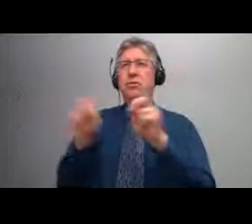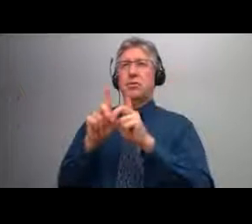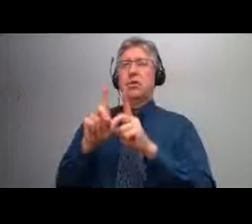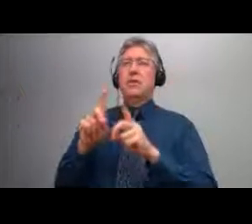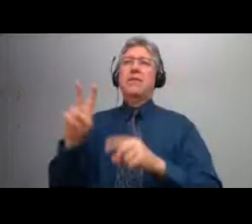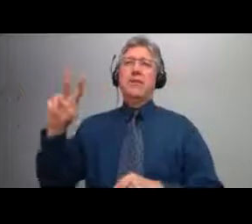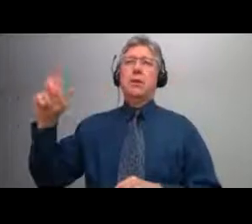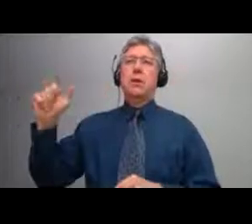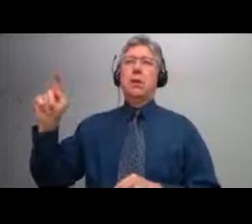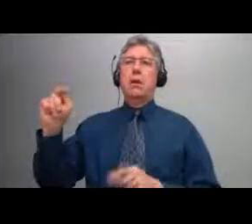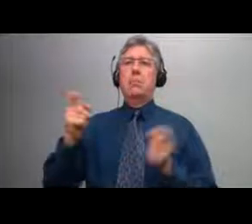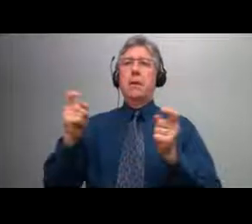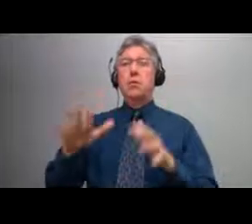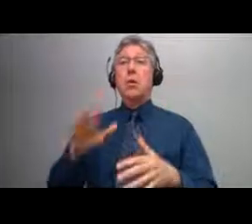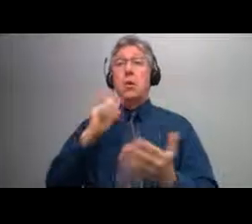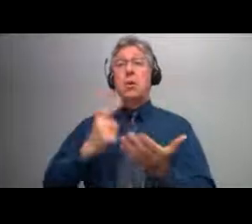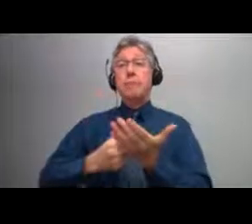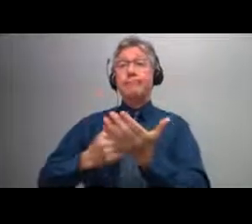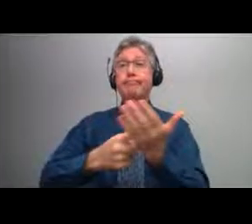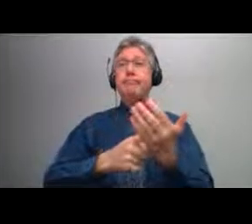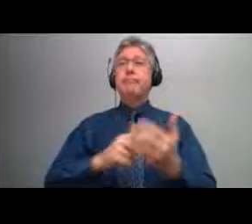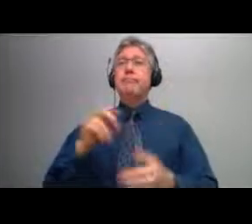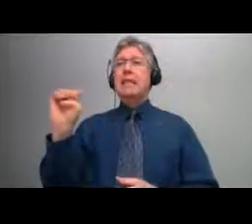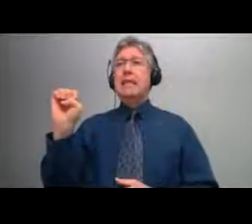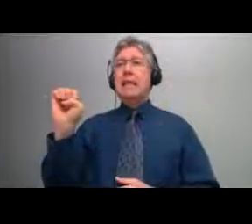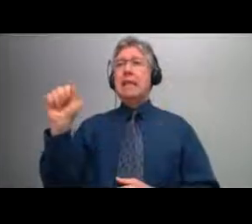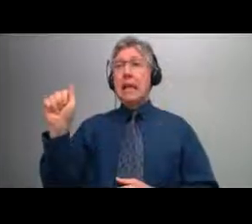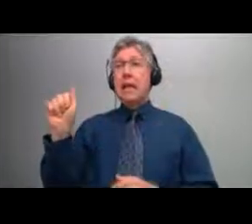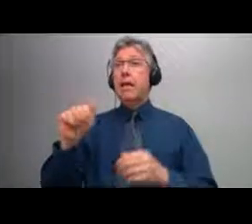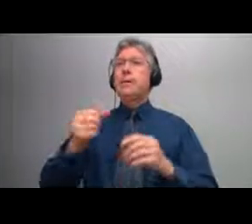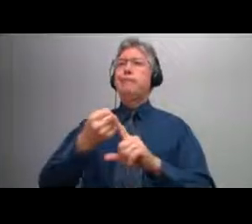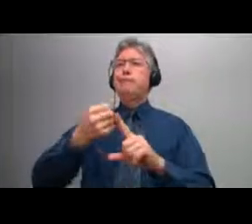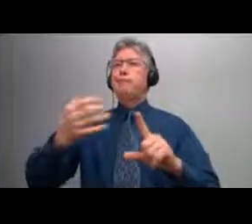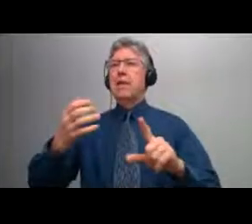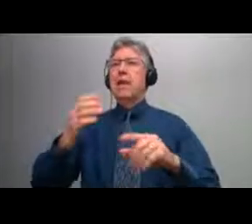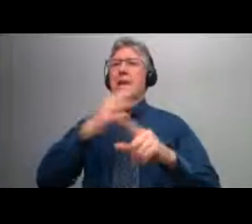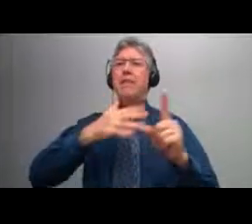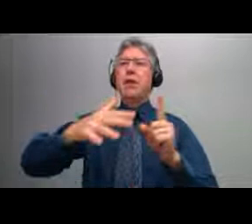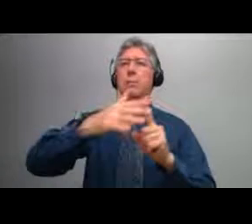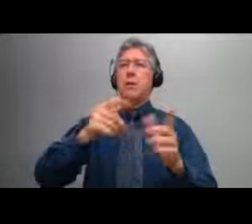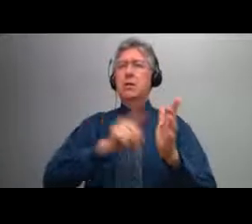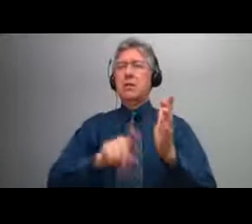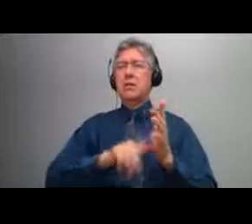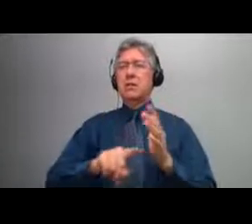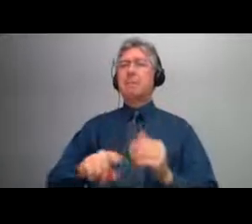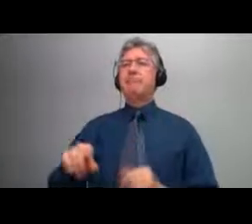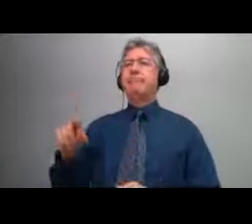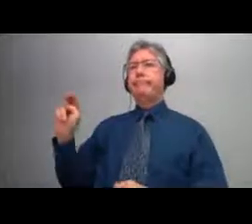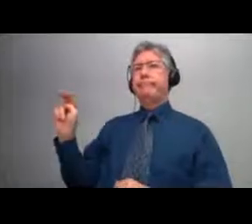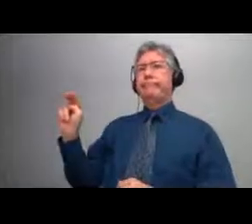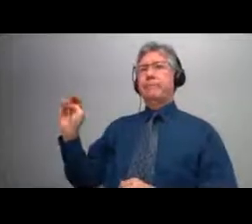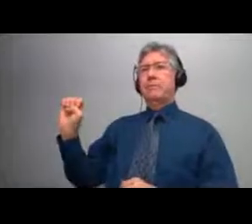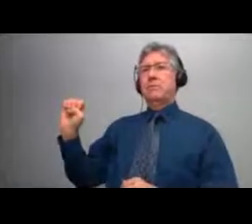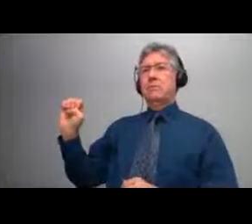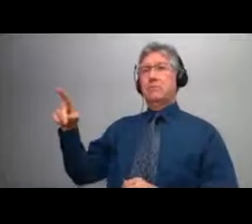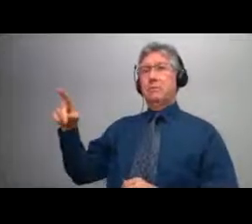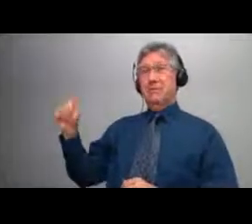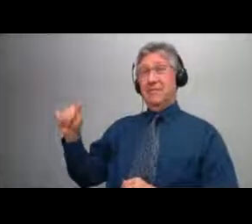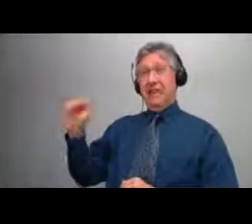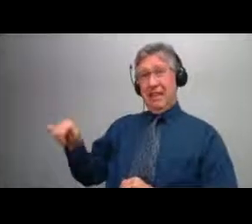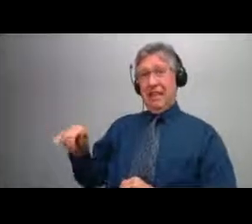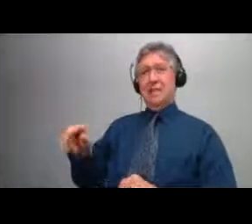environmental assessment, also referred to as an EA, which was prepared for compliance with the National Environmental Policy Act,